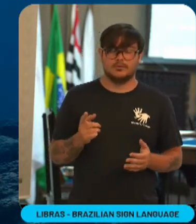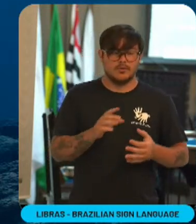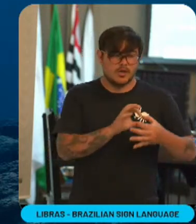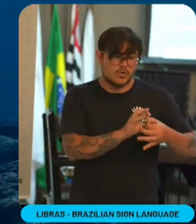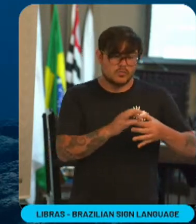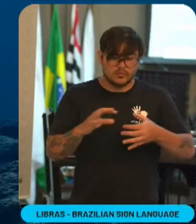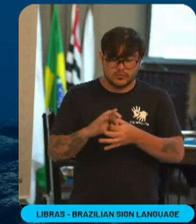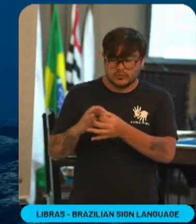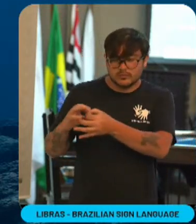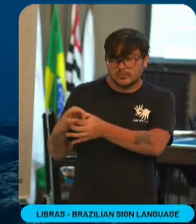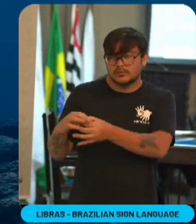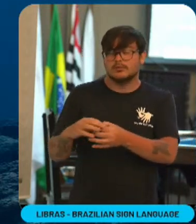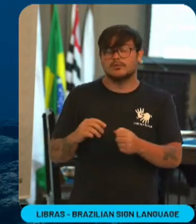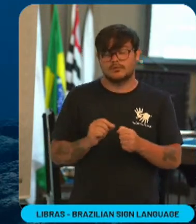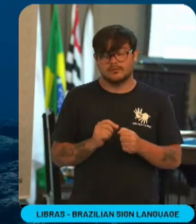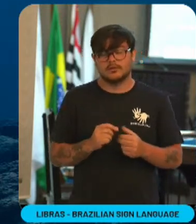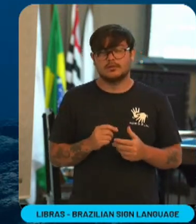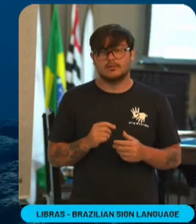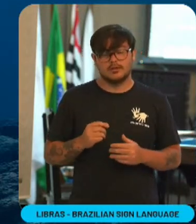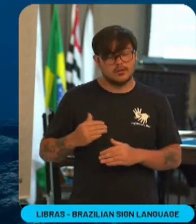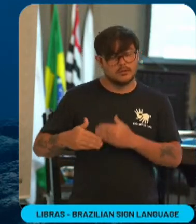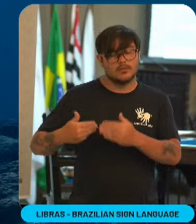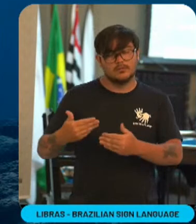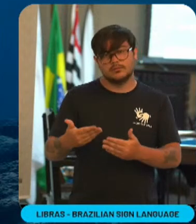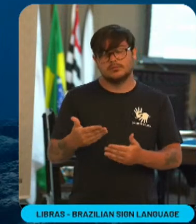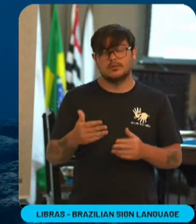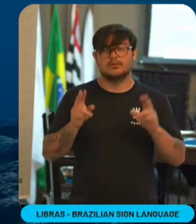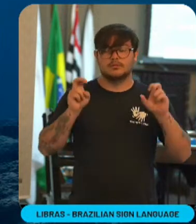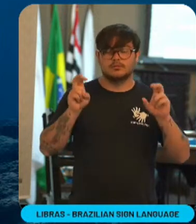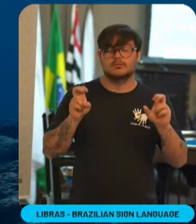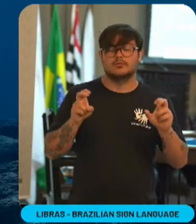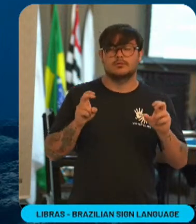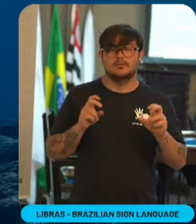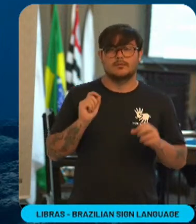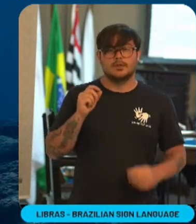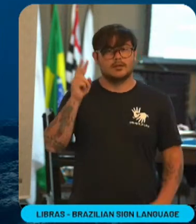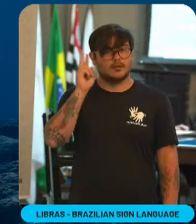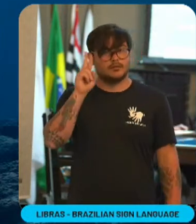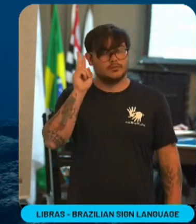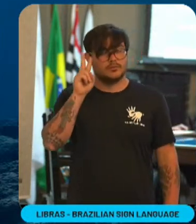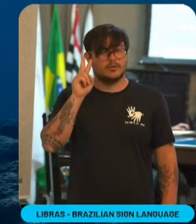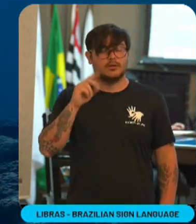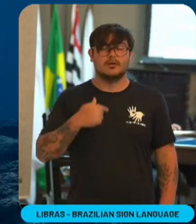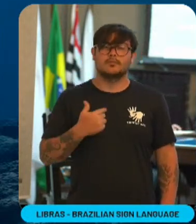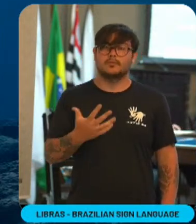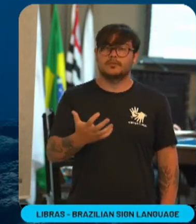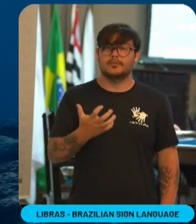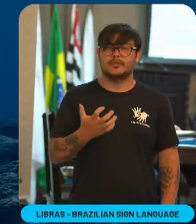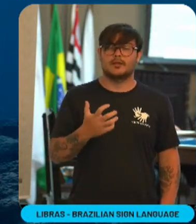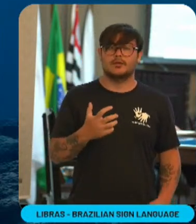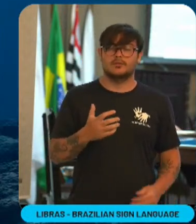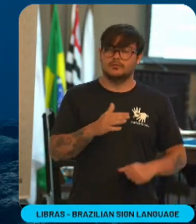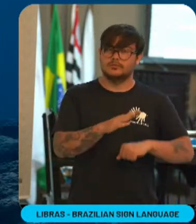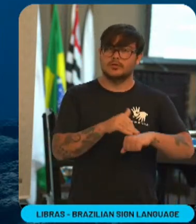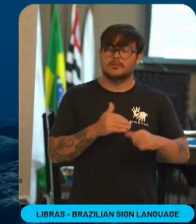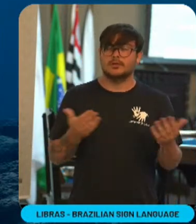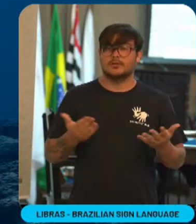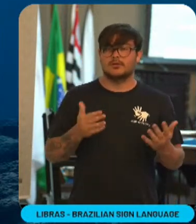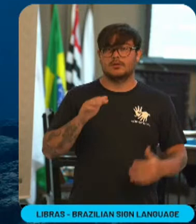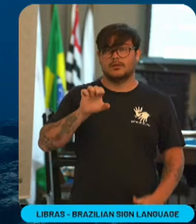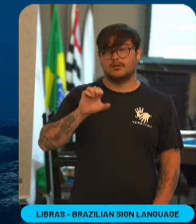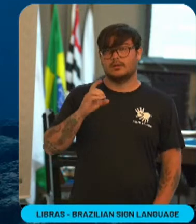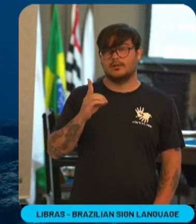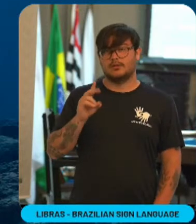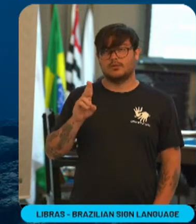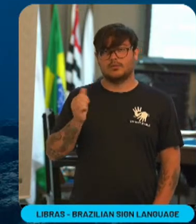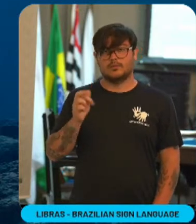boxes that are fragmented, but all connected. So continuing, I would like now to